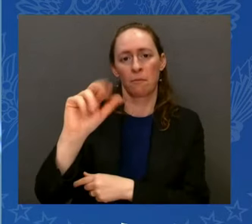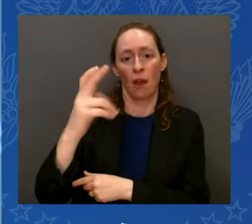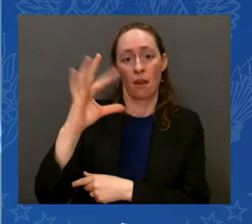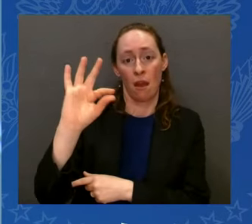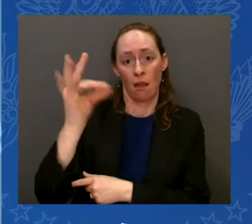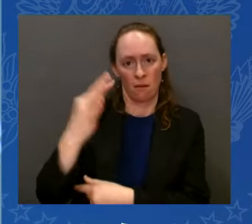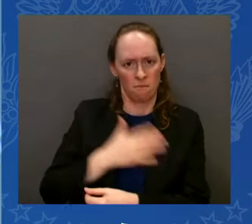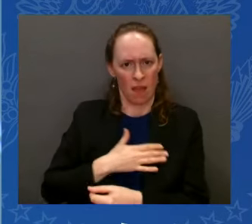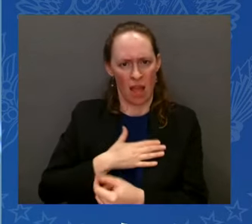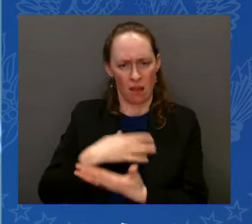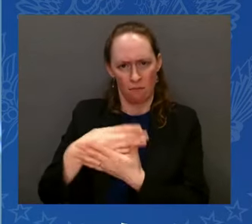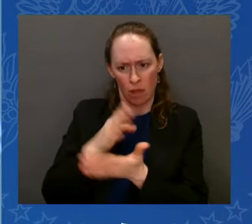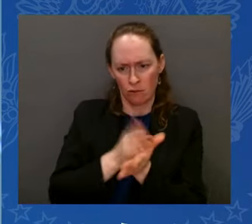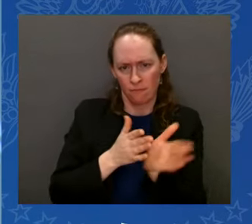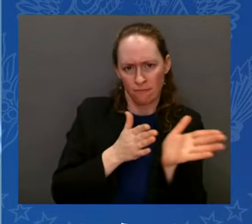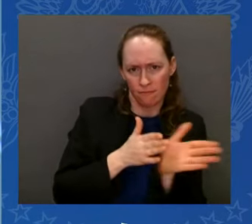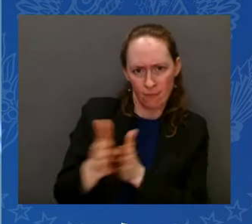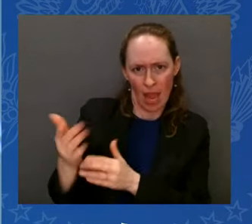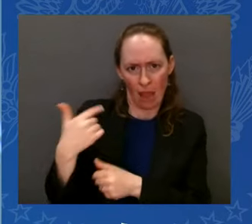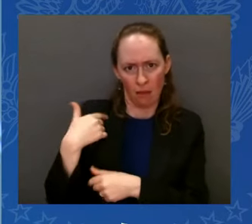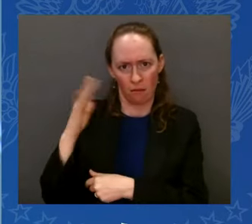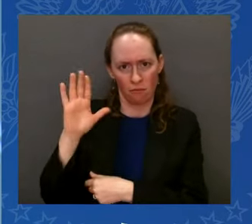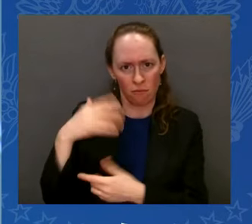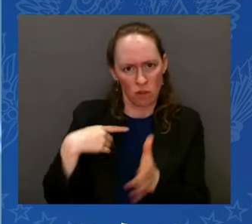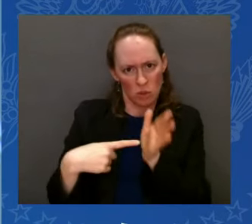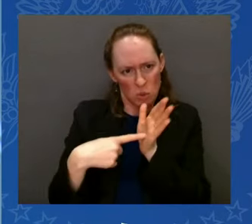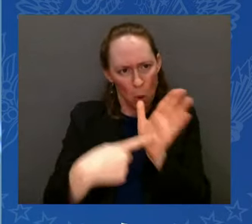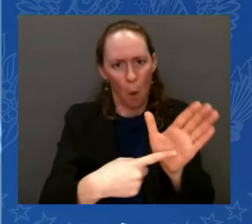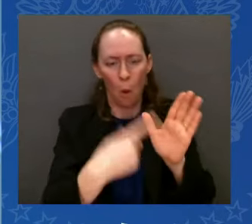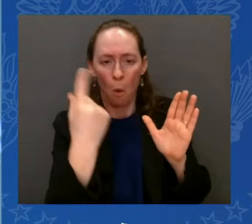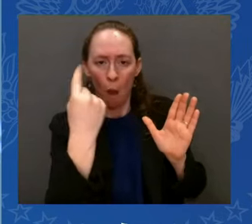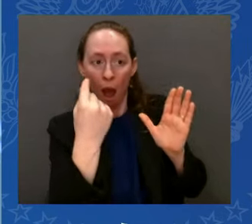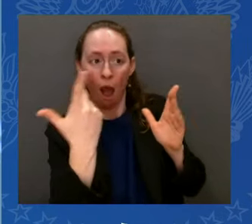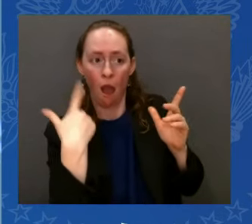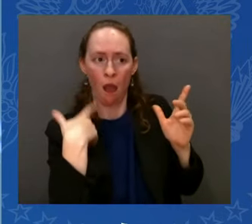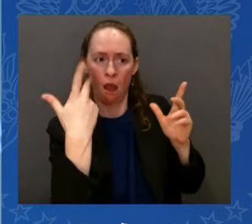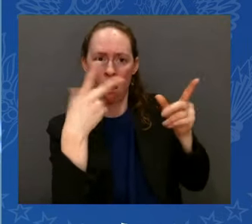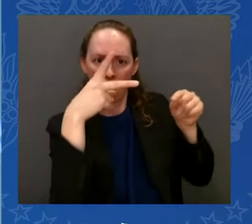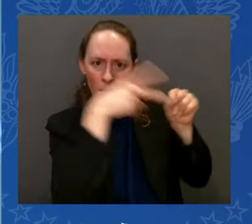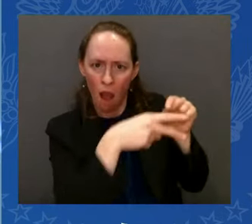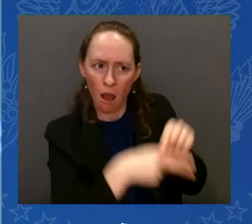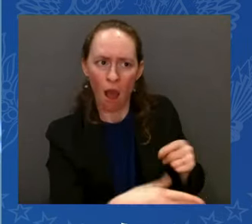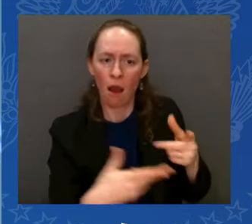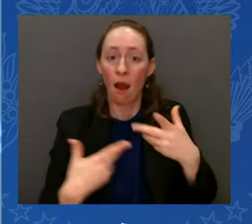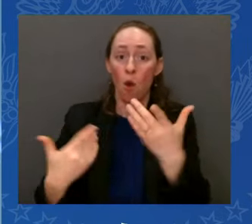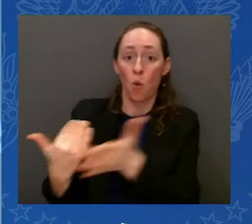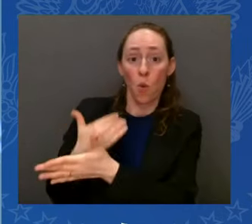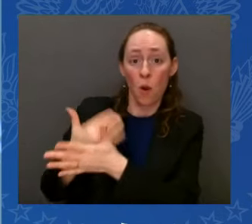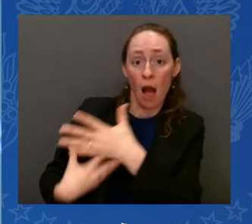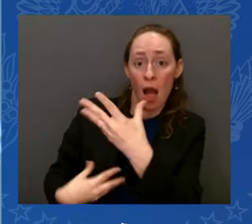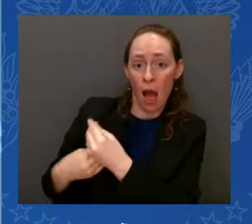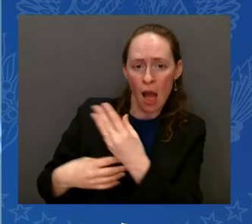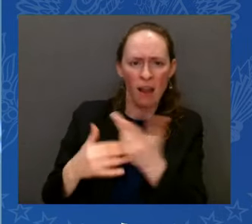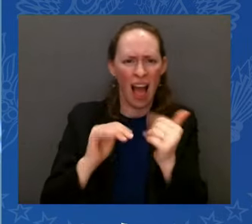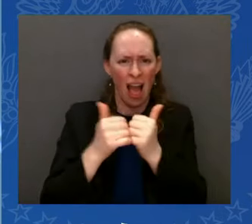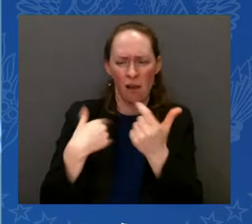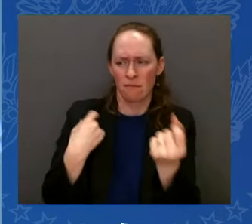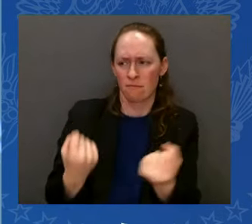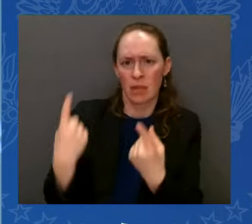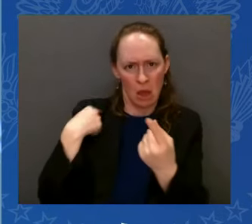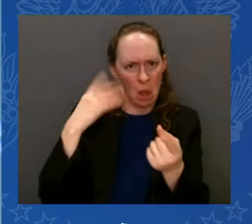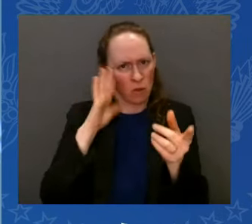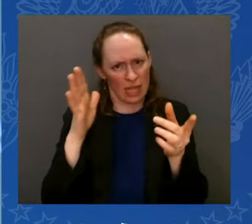what programs get added. And he should do the same. We can sit down and go, I mean it sincerely, go over